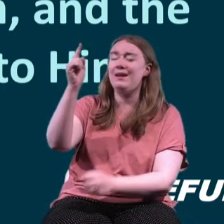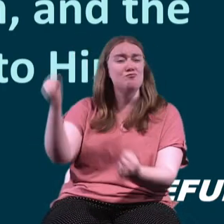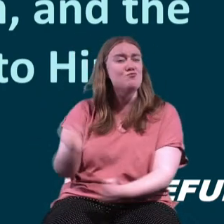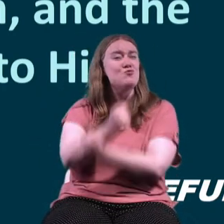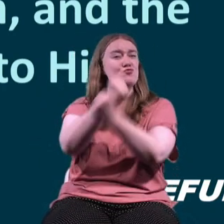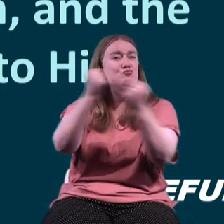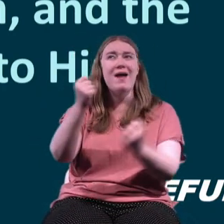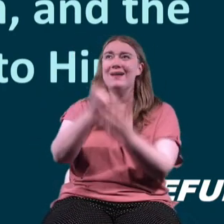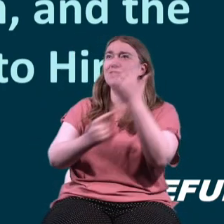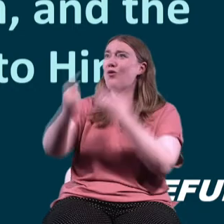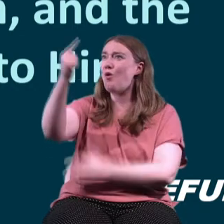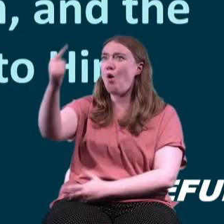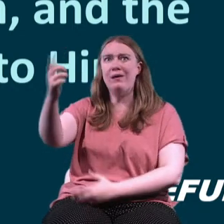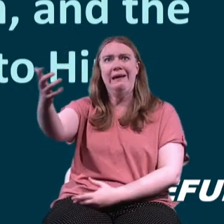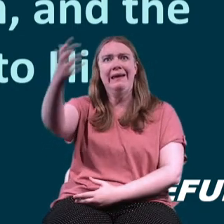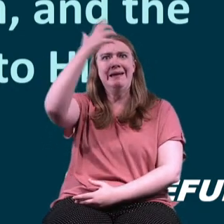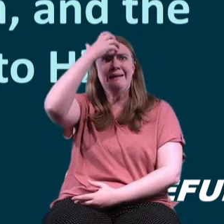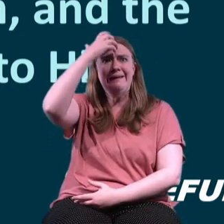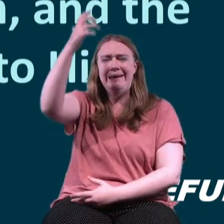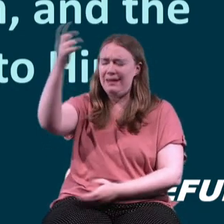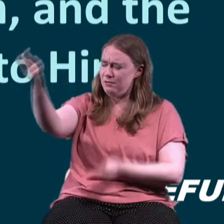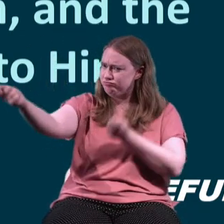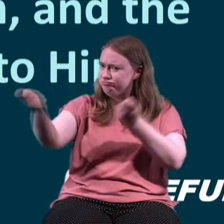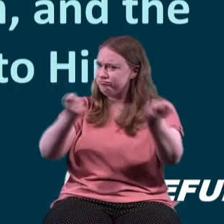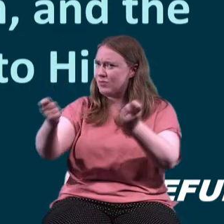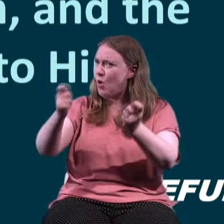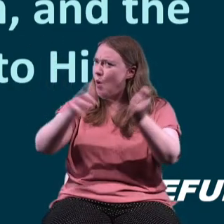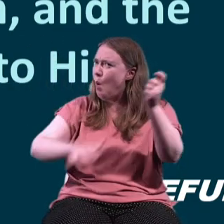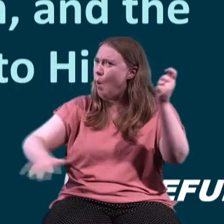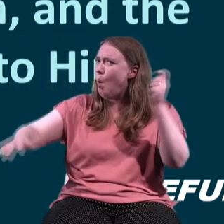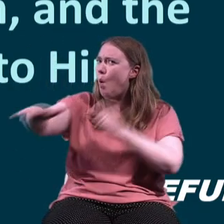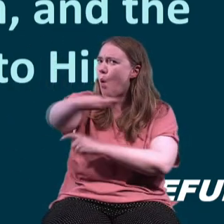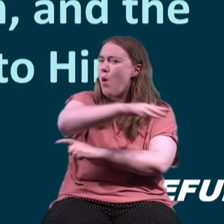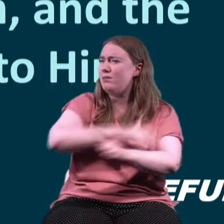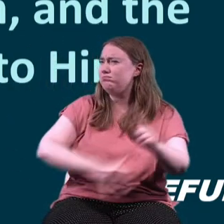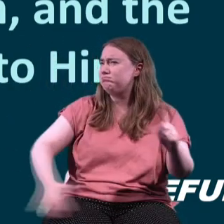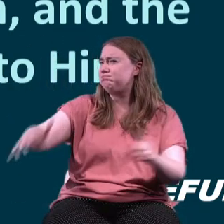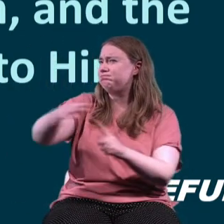the great King above all other gods.